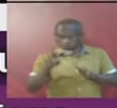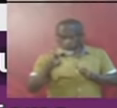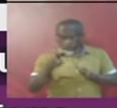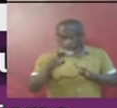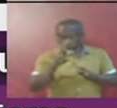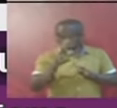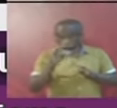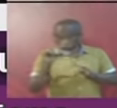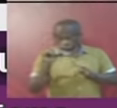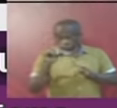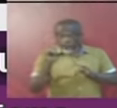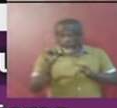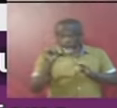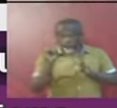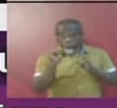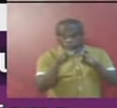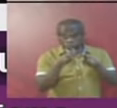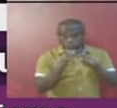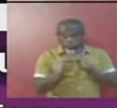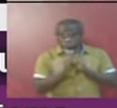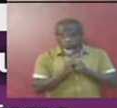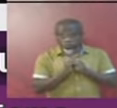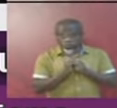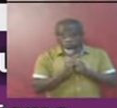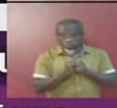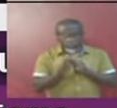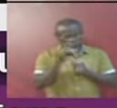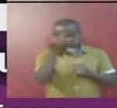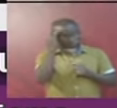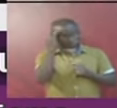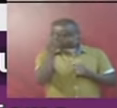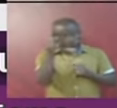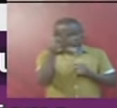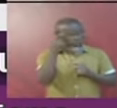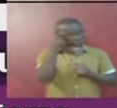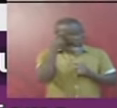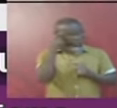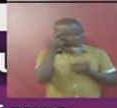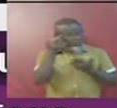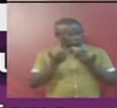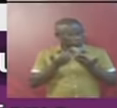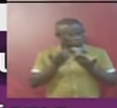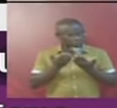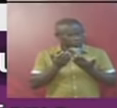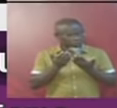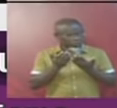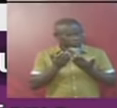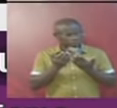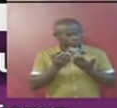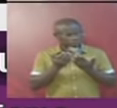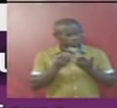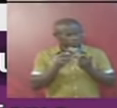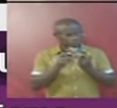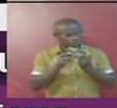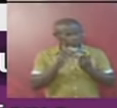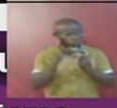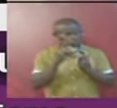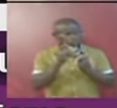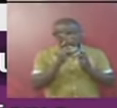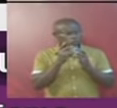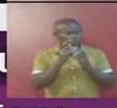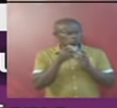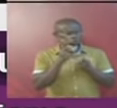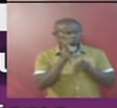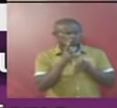know if you are considering, because I know you would, in terms of measures, you would address the government or sometimes give